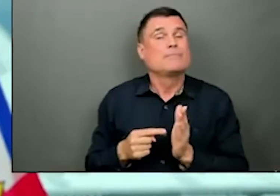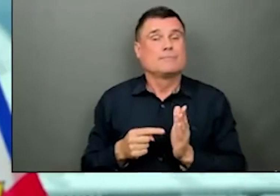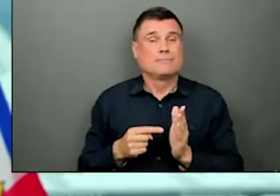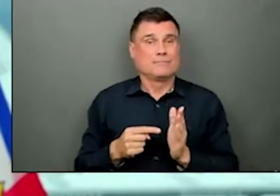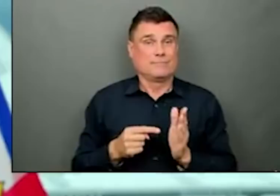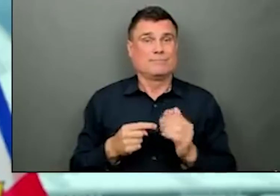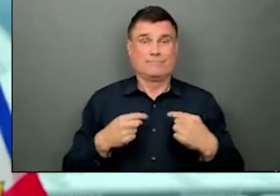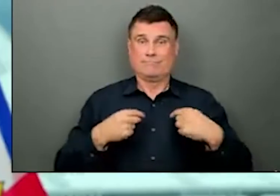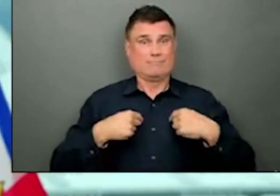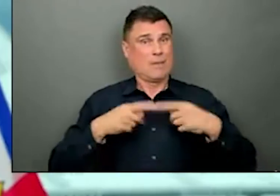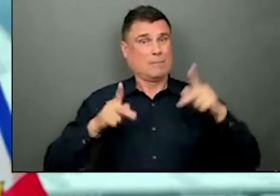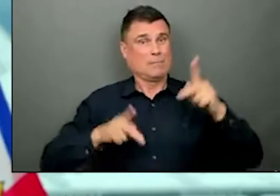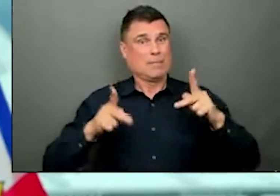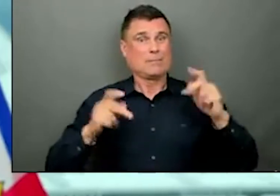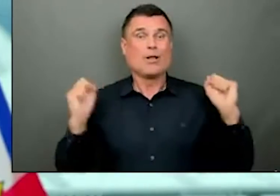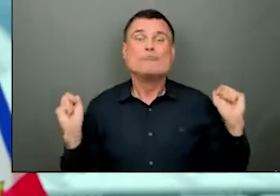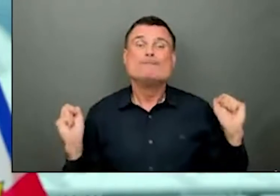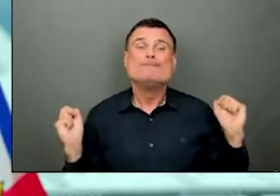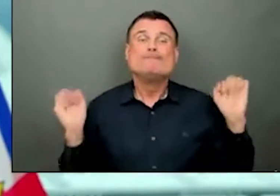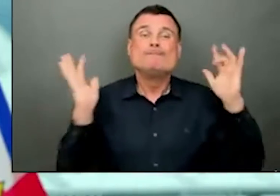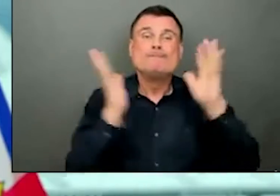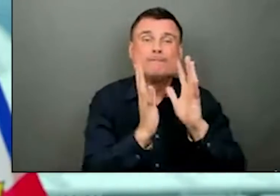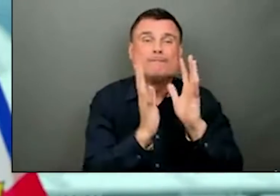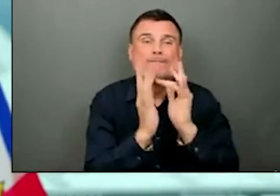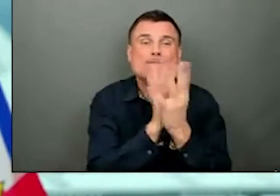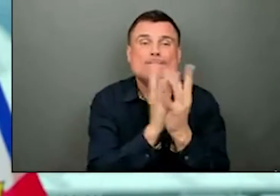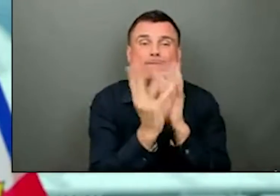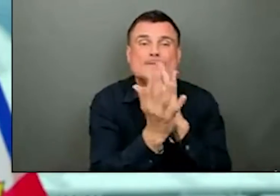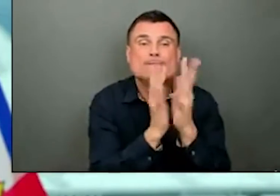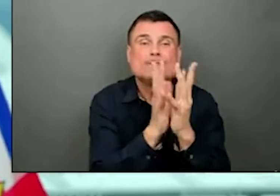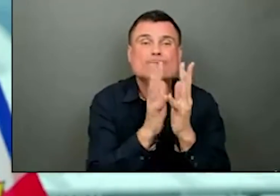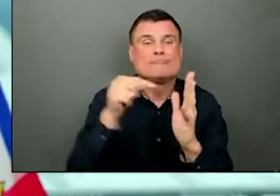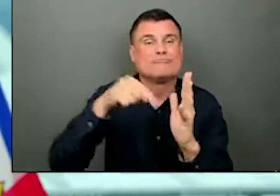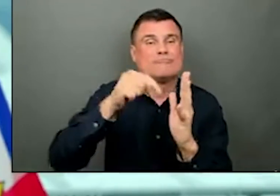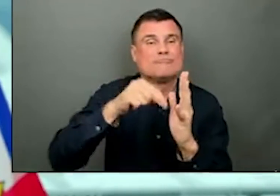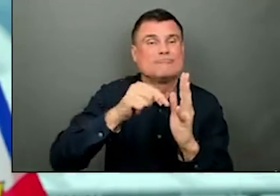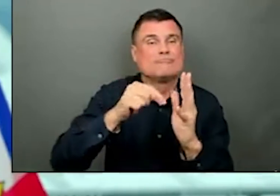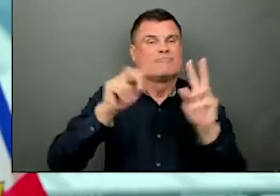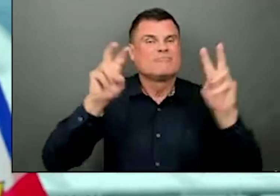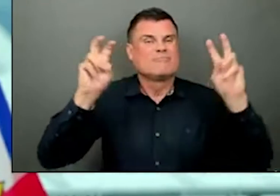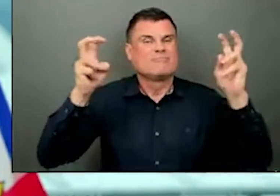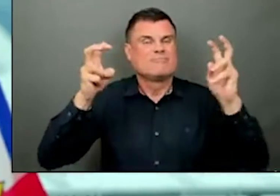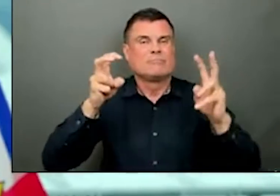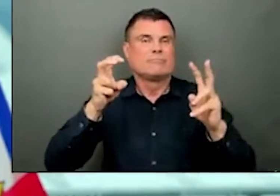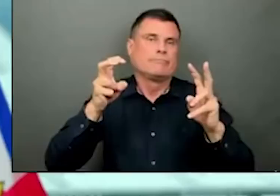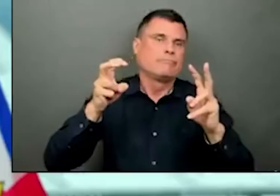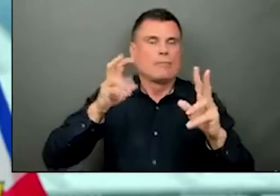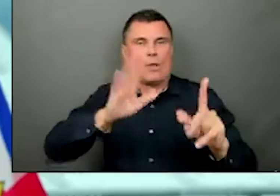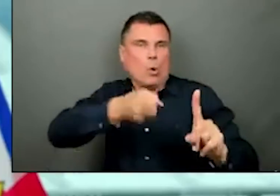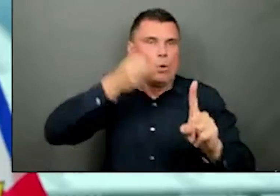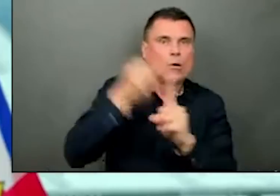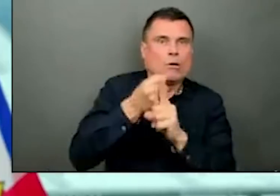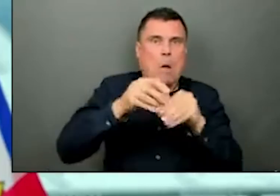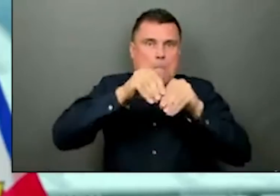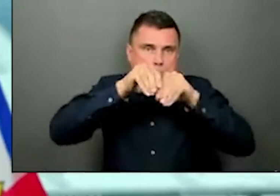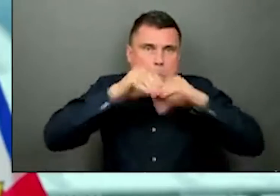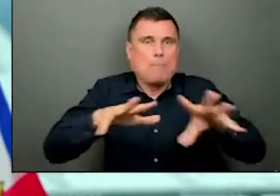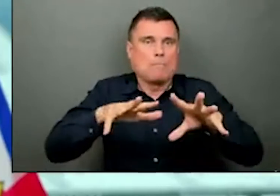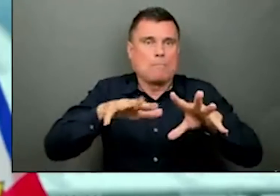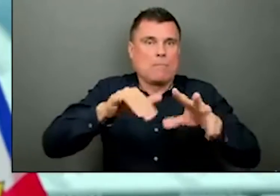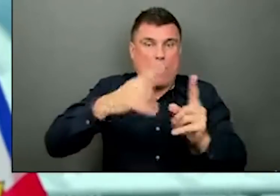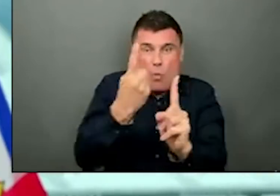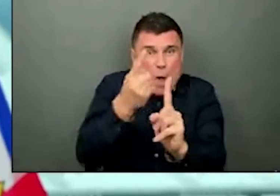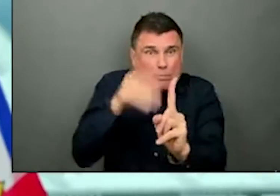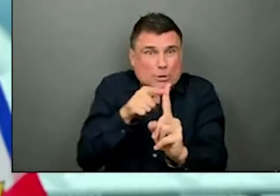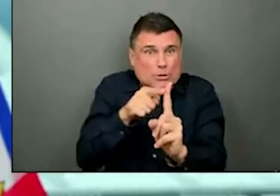person can affect many people. And that's the way that this virus tends to spread. And that's why we've been focusing so much